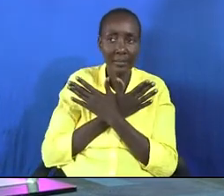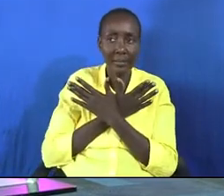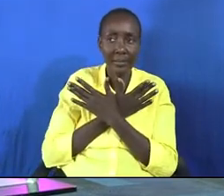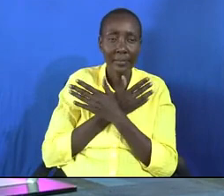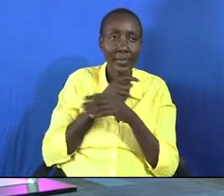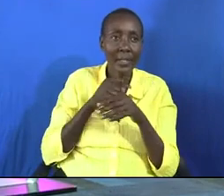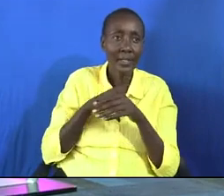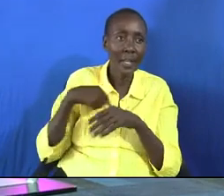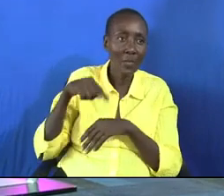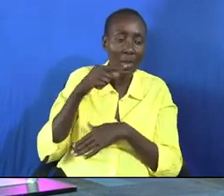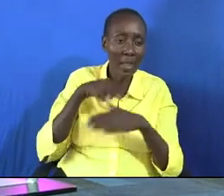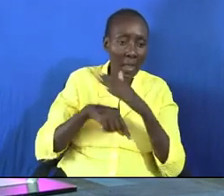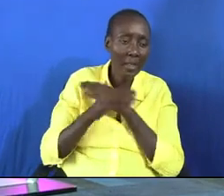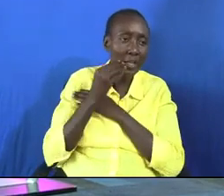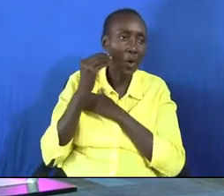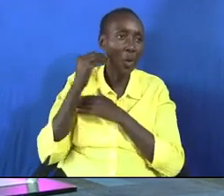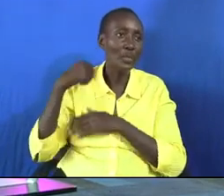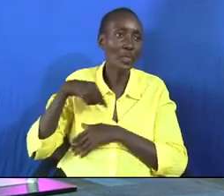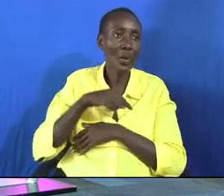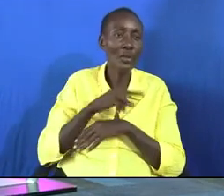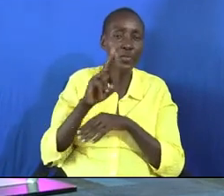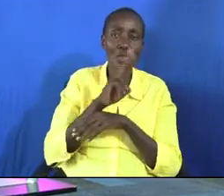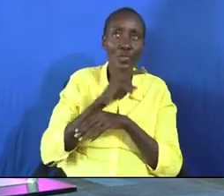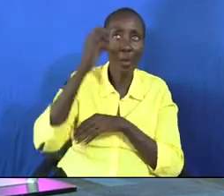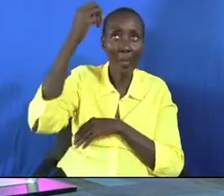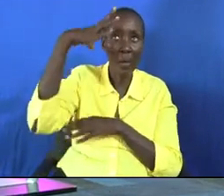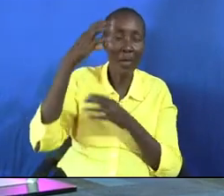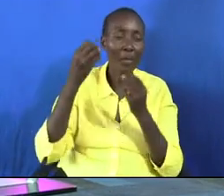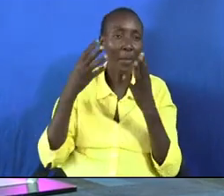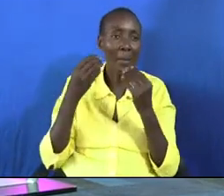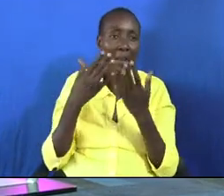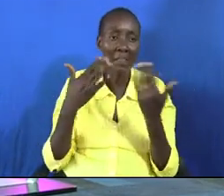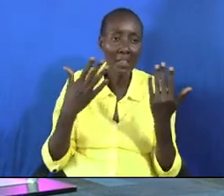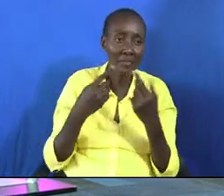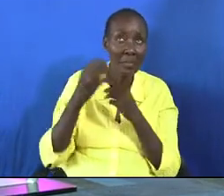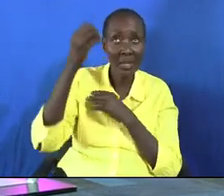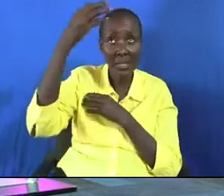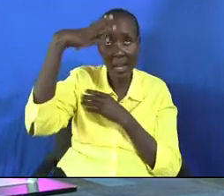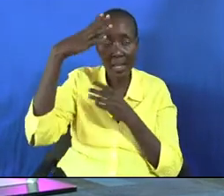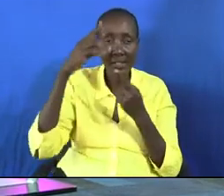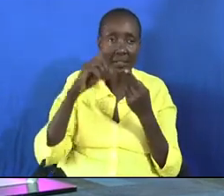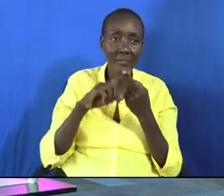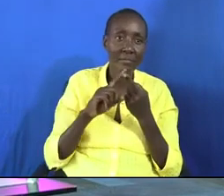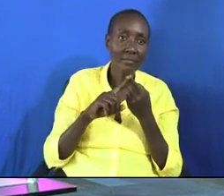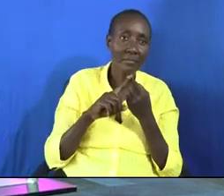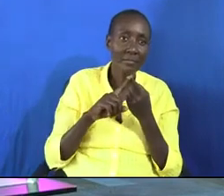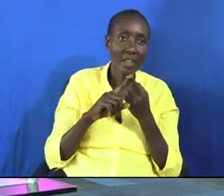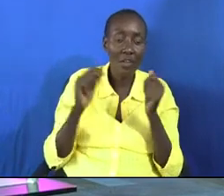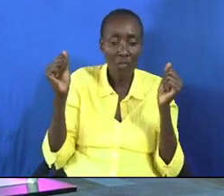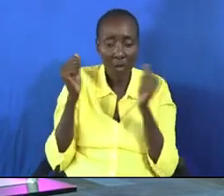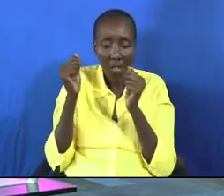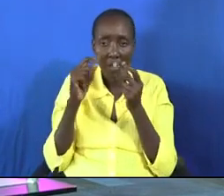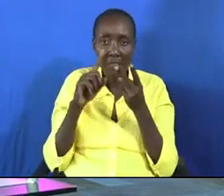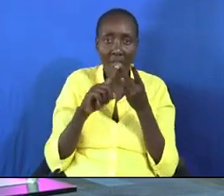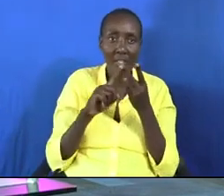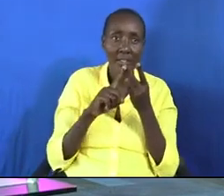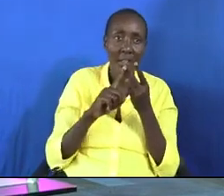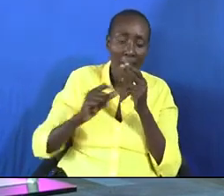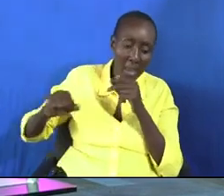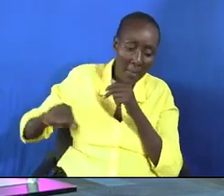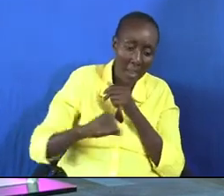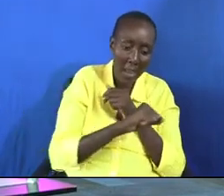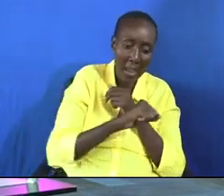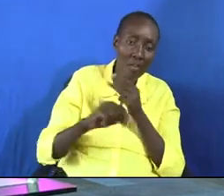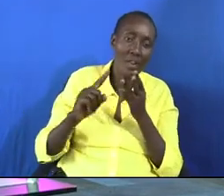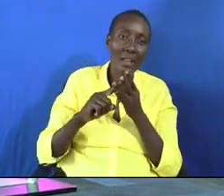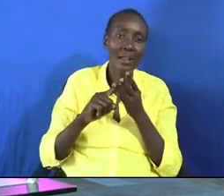When we come to our homes, we will use the power for many things, maybe for lighting, for the fridge, ironing, and all